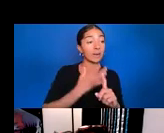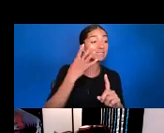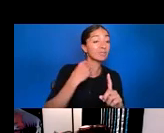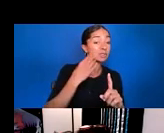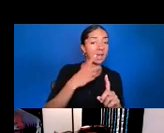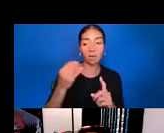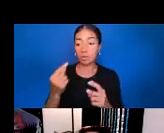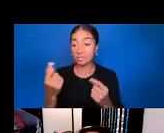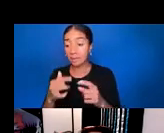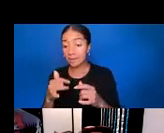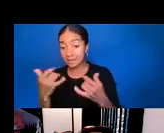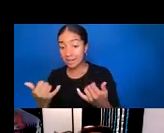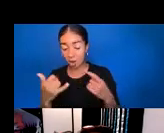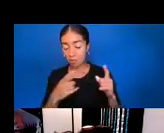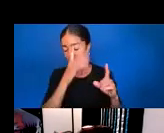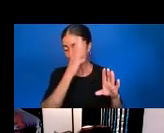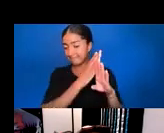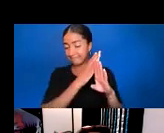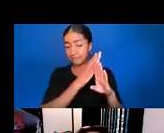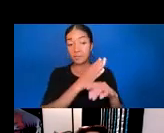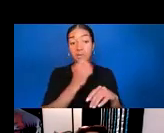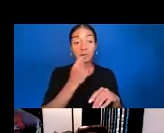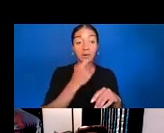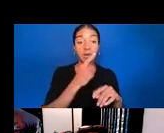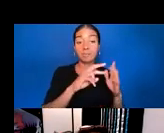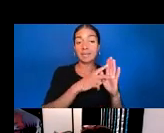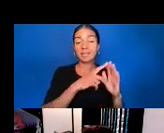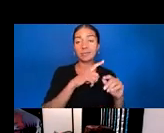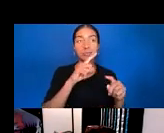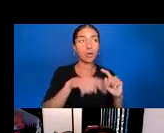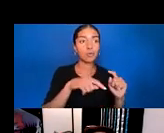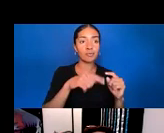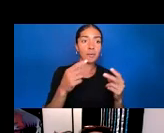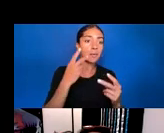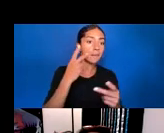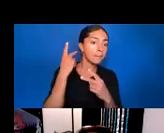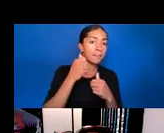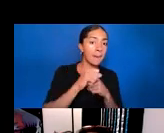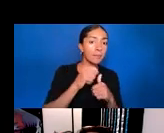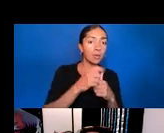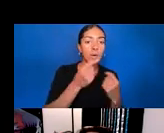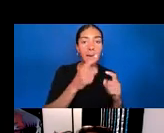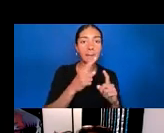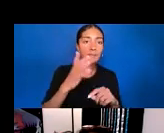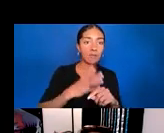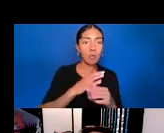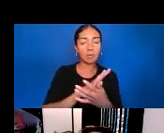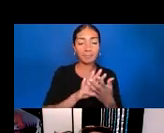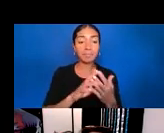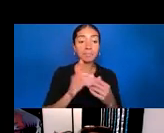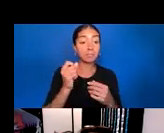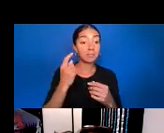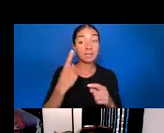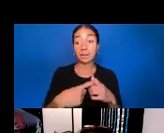that covering goes away when we are listening to real similar experiences or things that